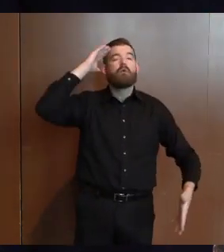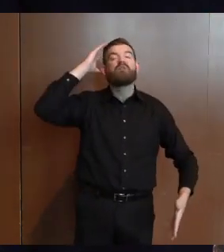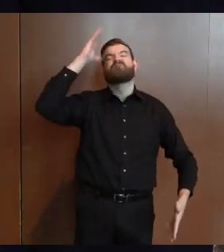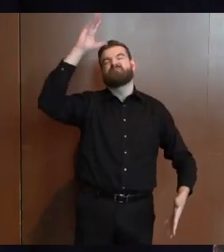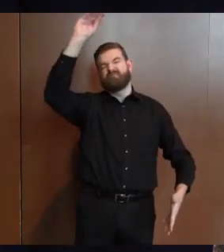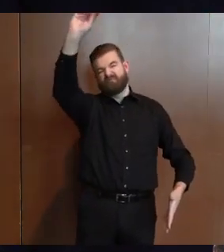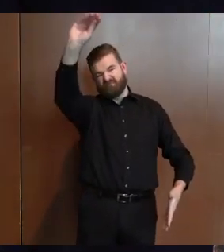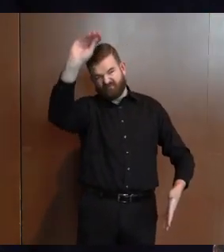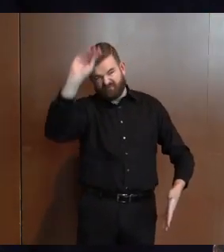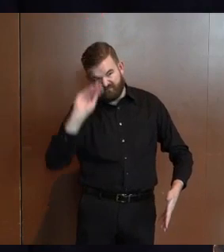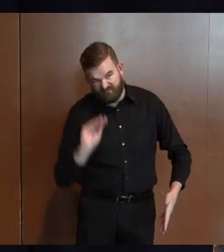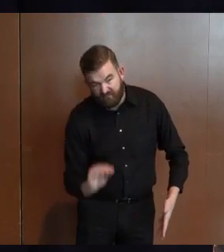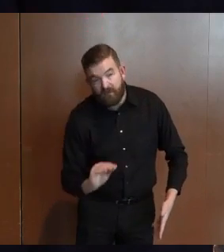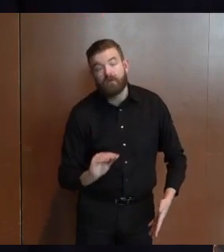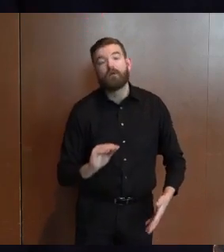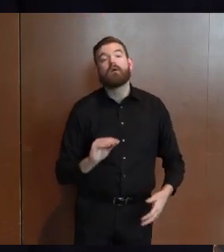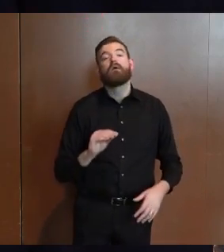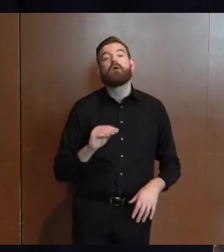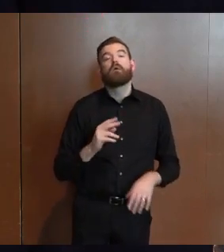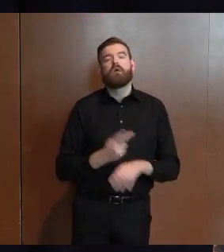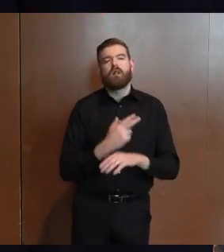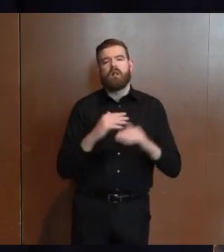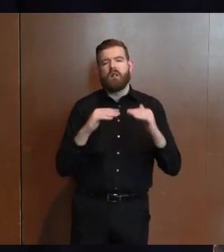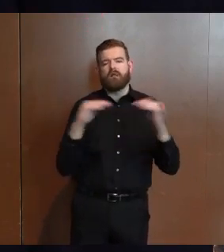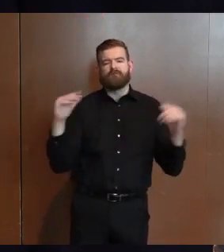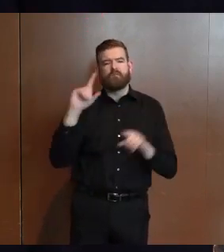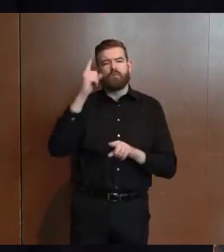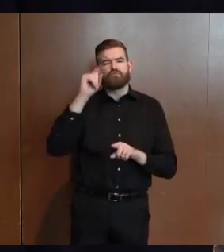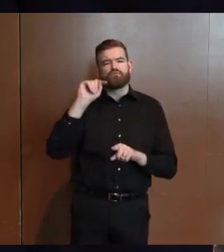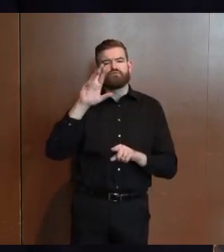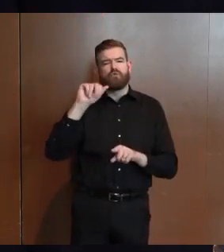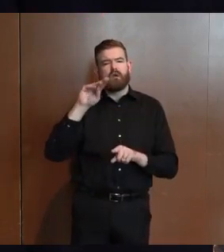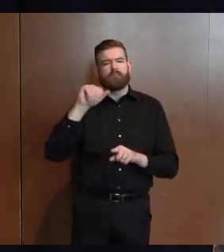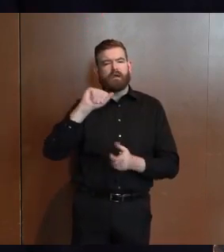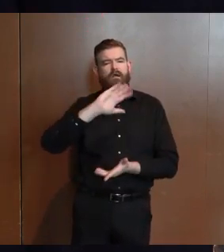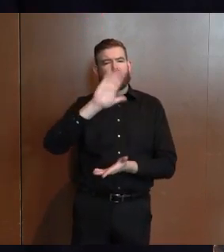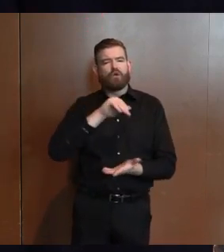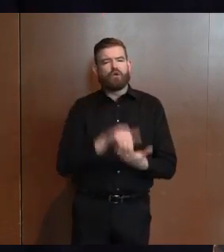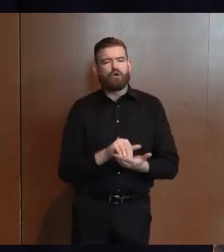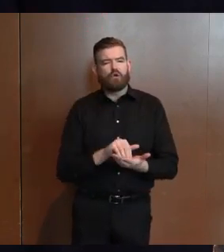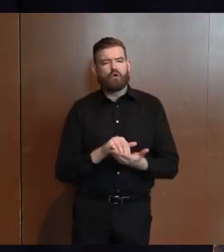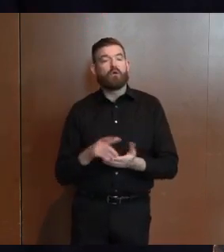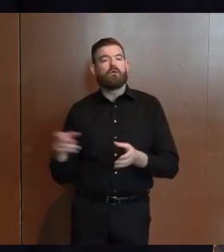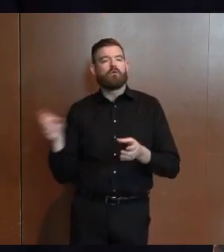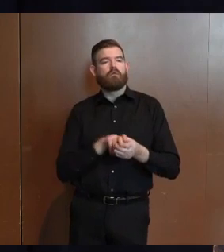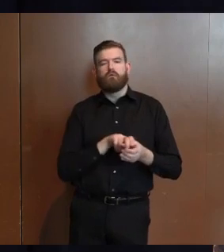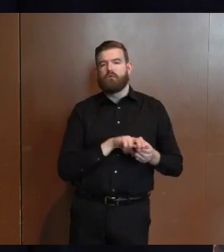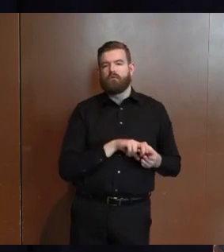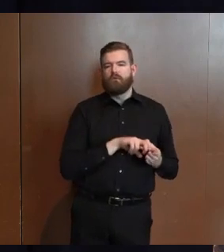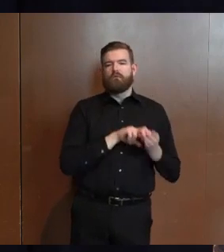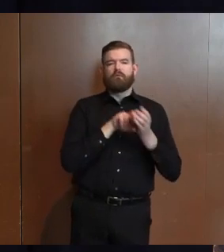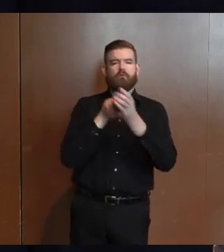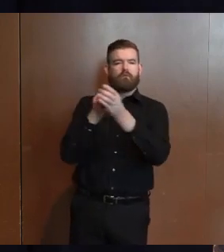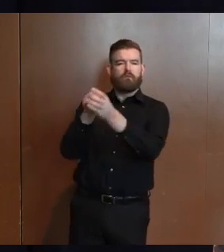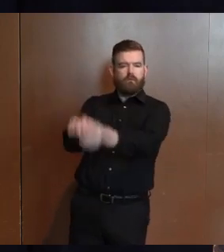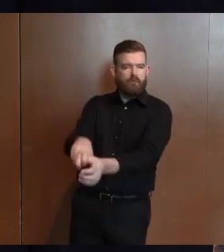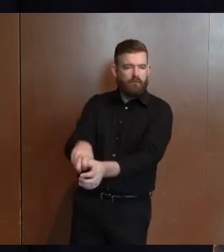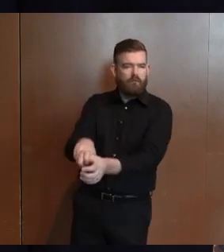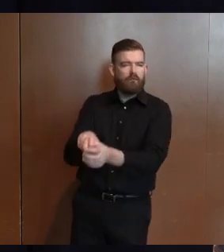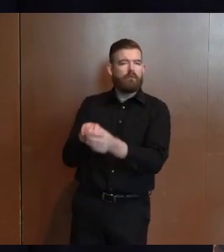level one trauma centers have the ability to not only transport by ground, but also by